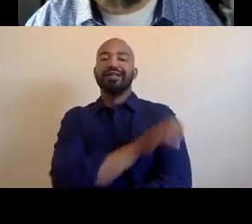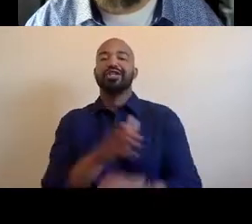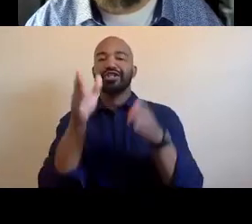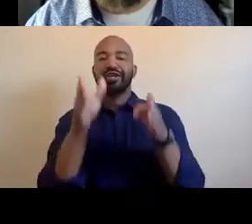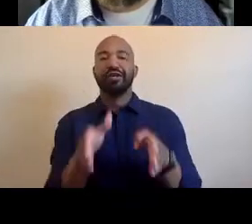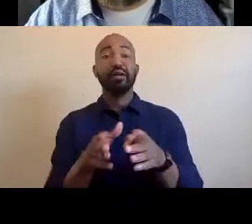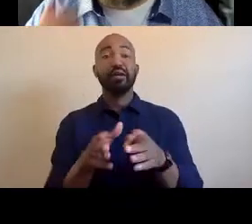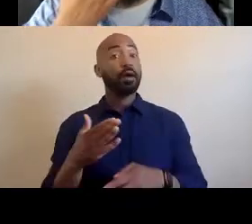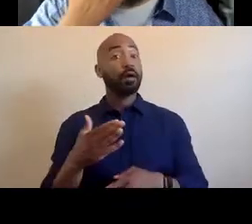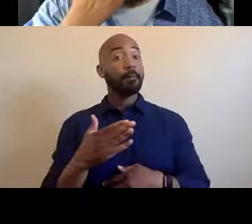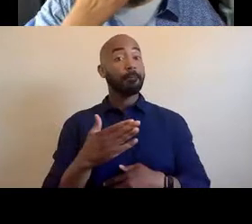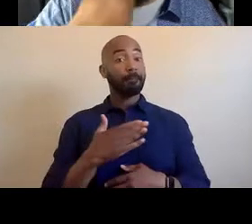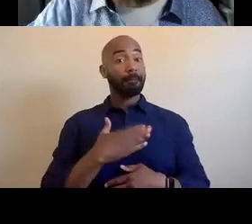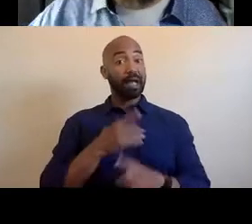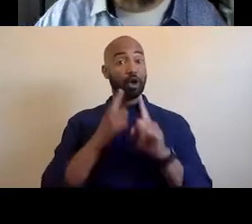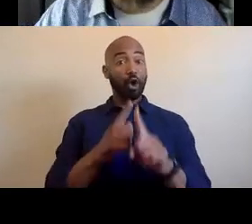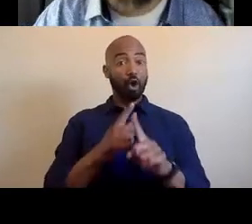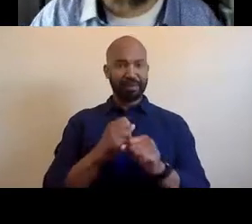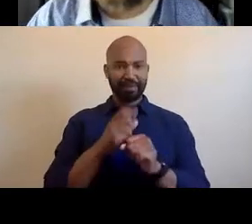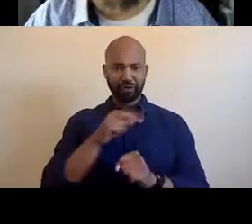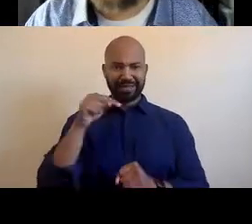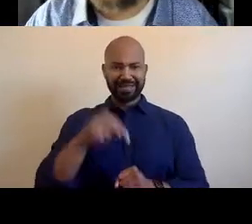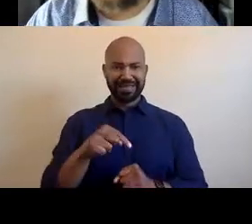just to normalize the conversation. So